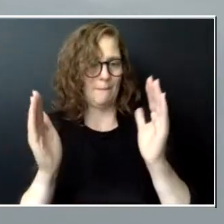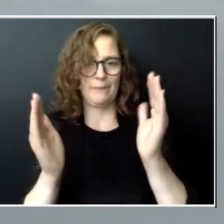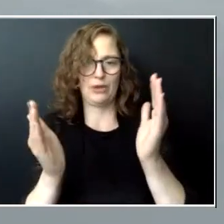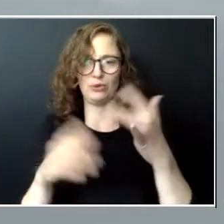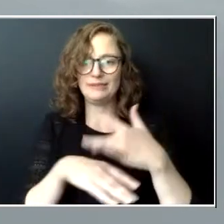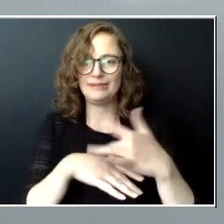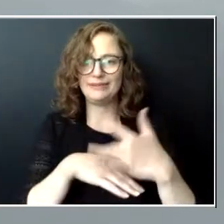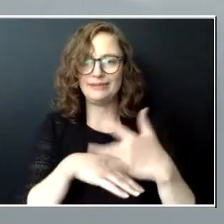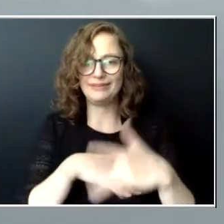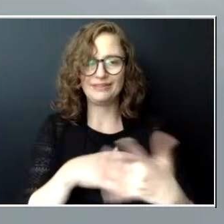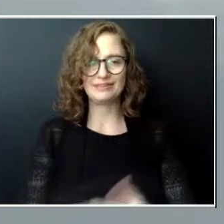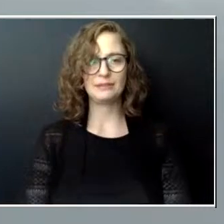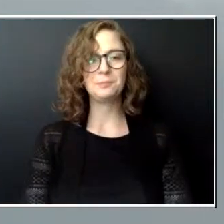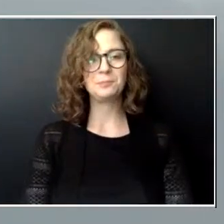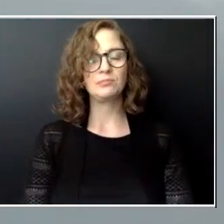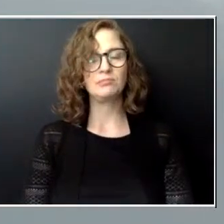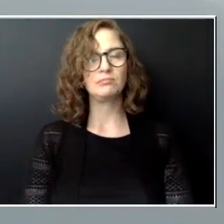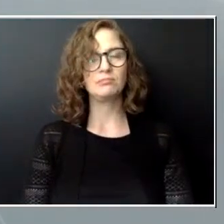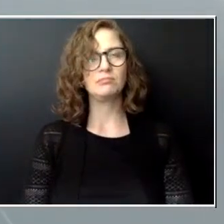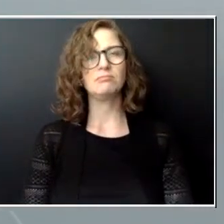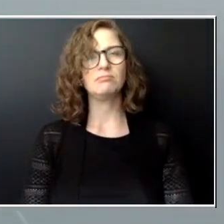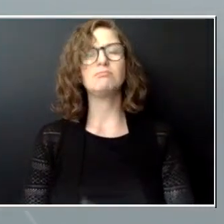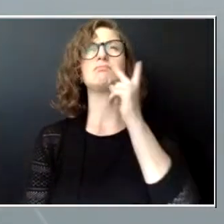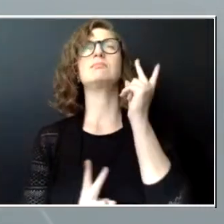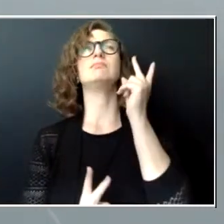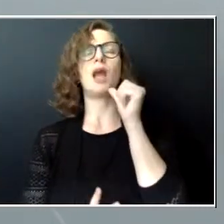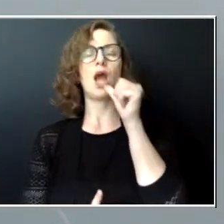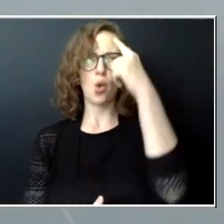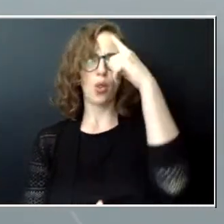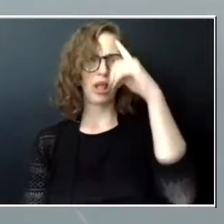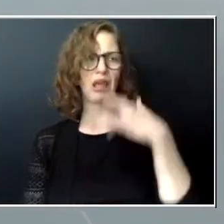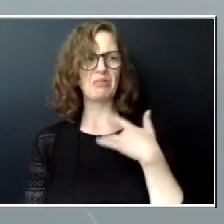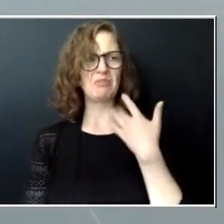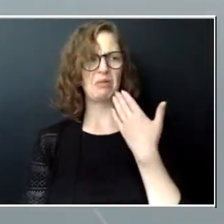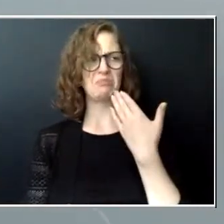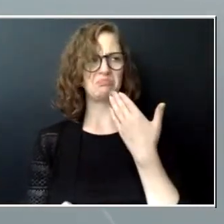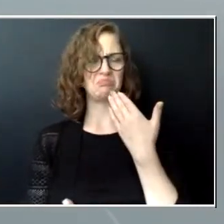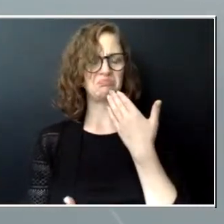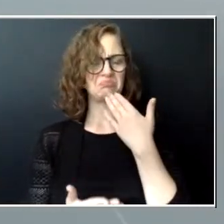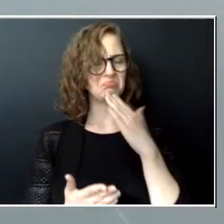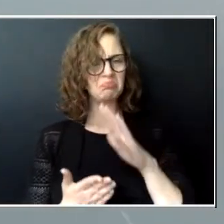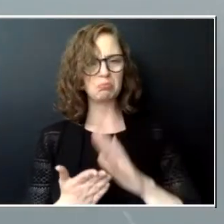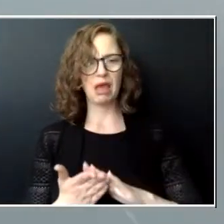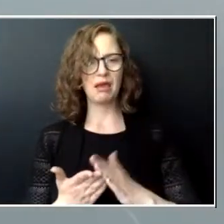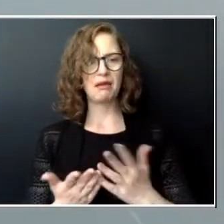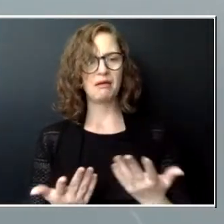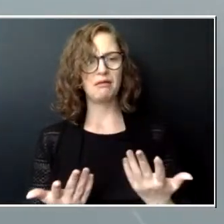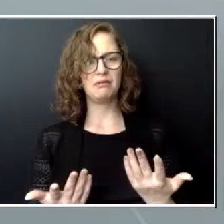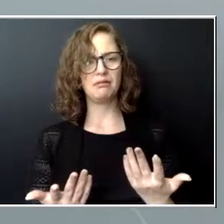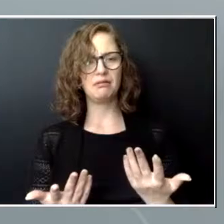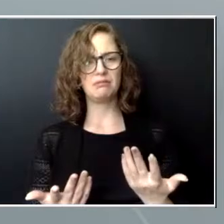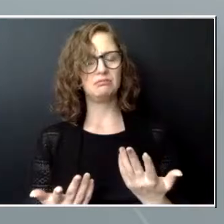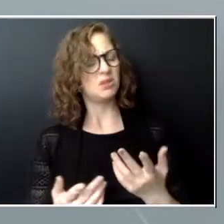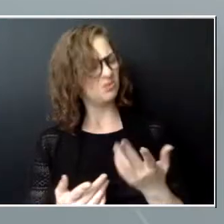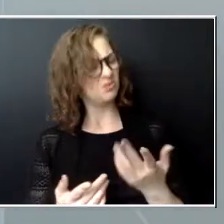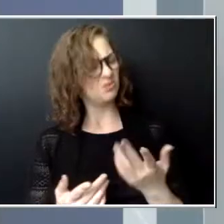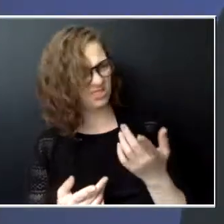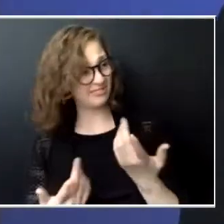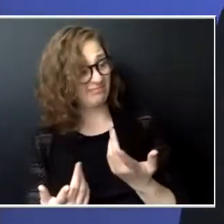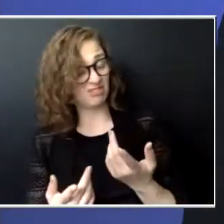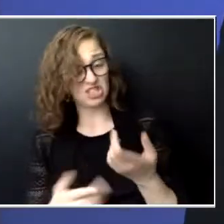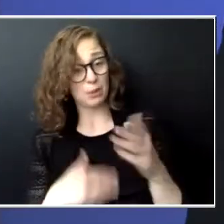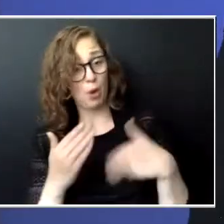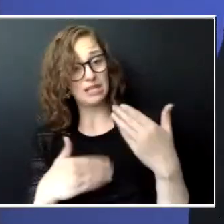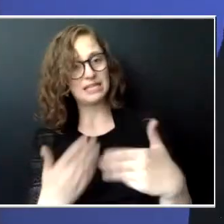to feel bad or anything at all. I mean, The process was the process. we had like some, I think you called it